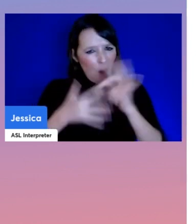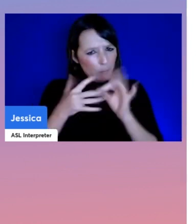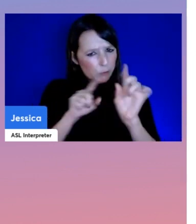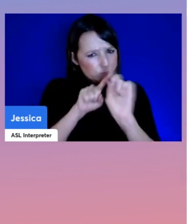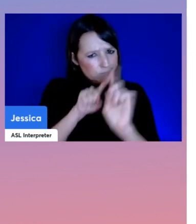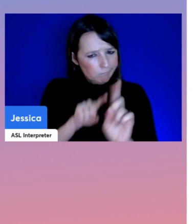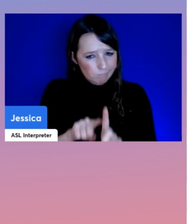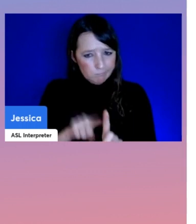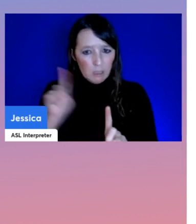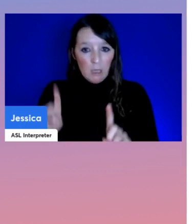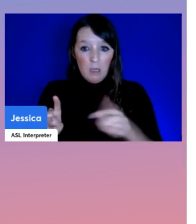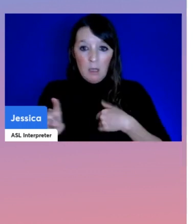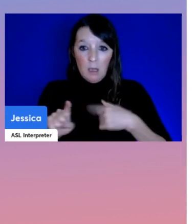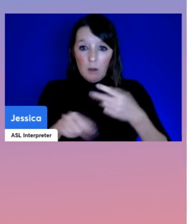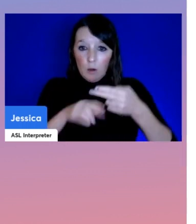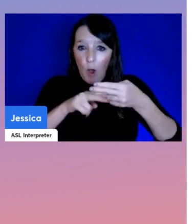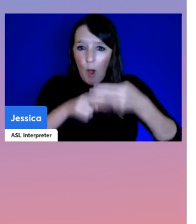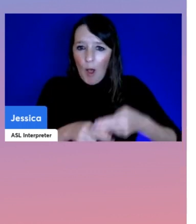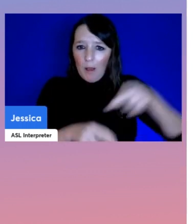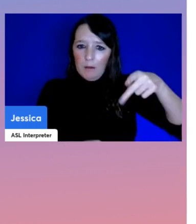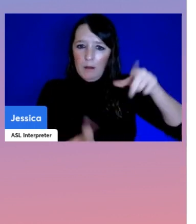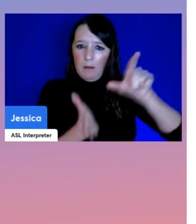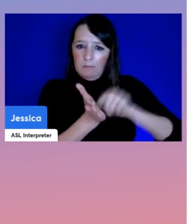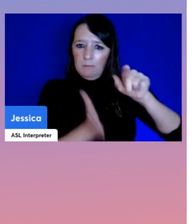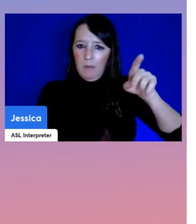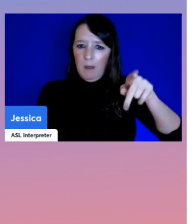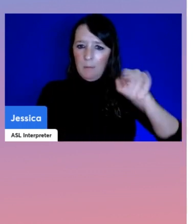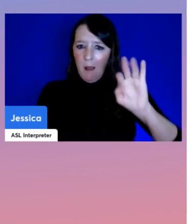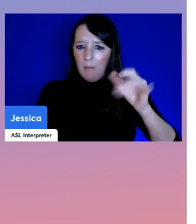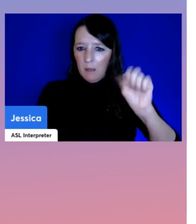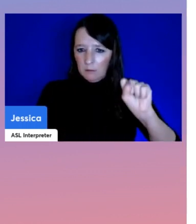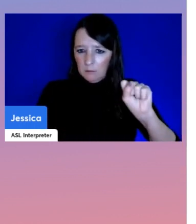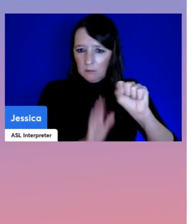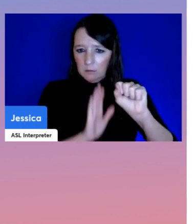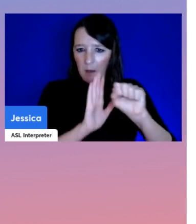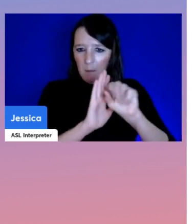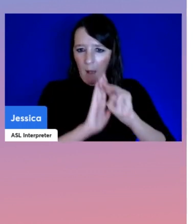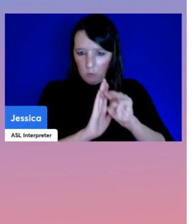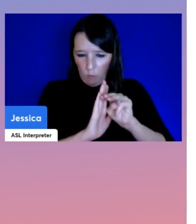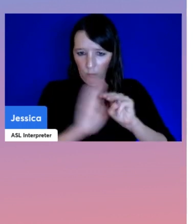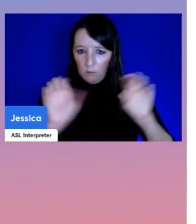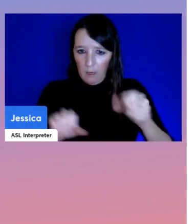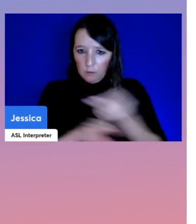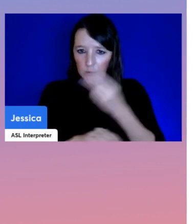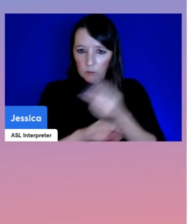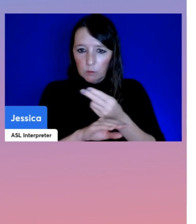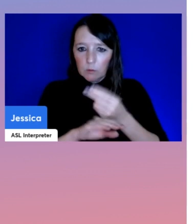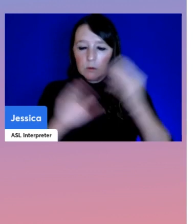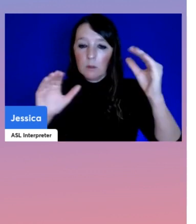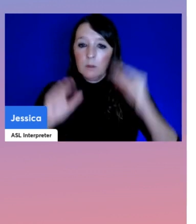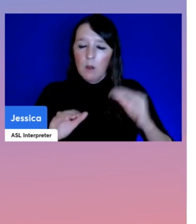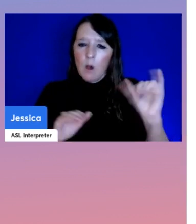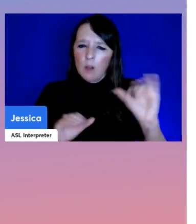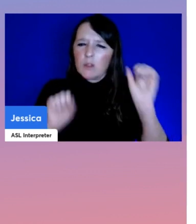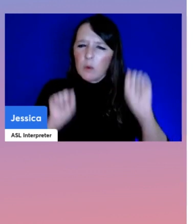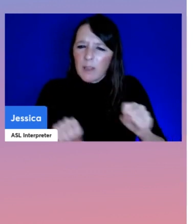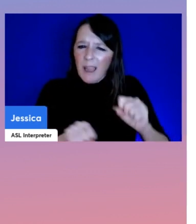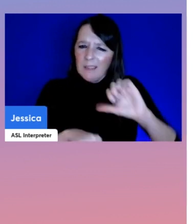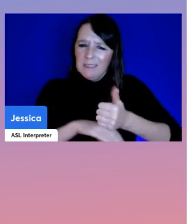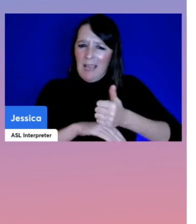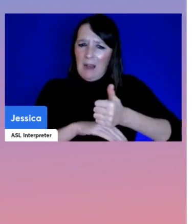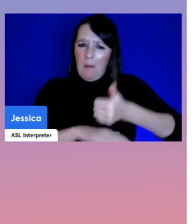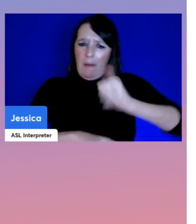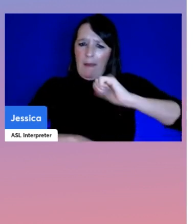published module if you're in control of both of these modules. You could set up helper or setup modules just